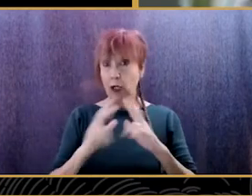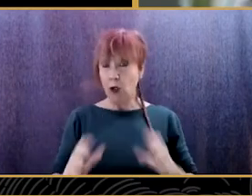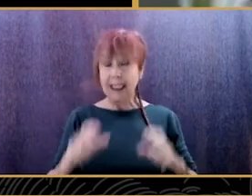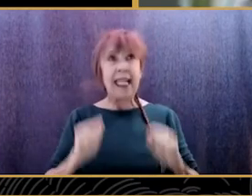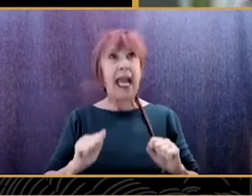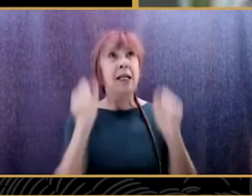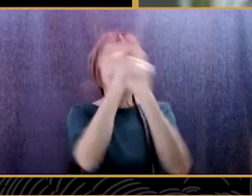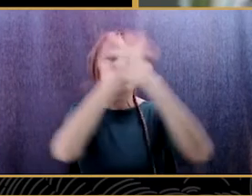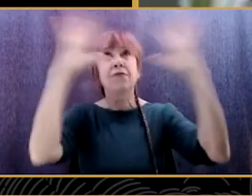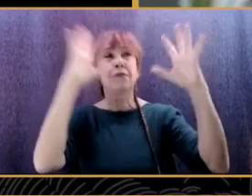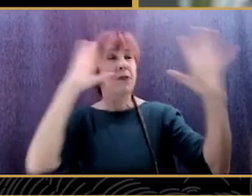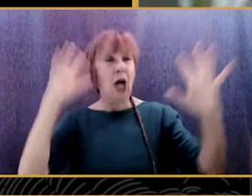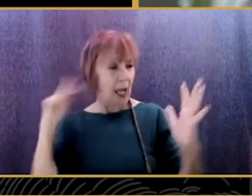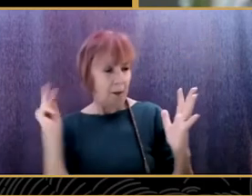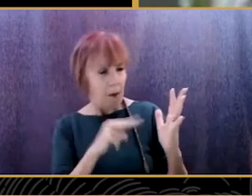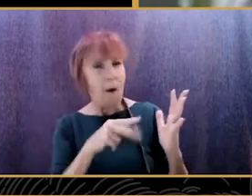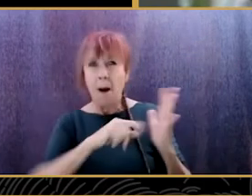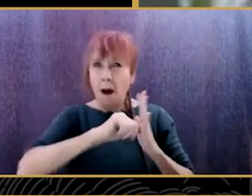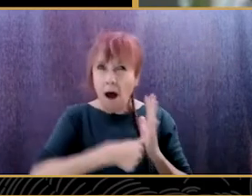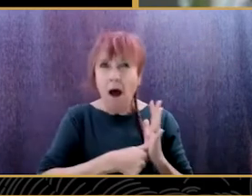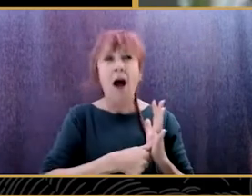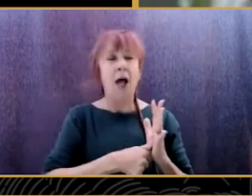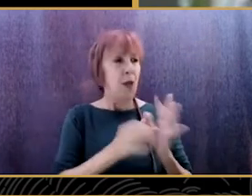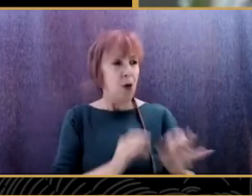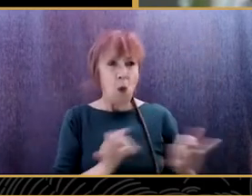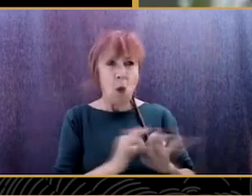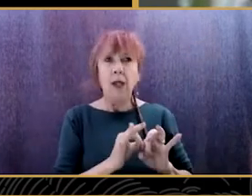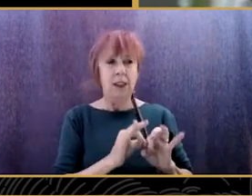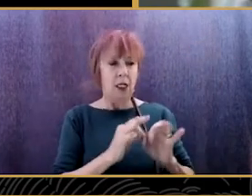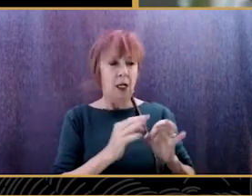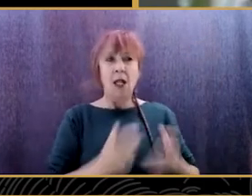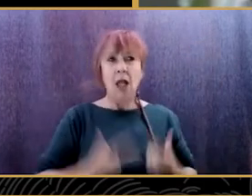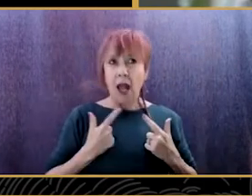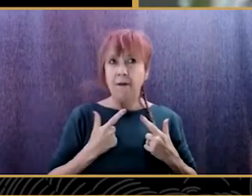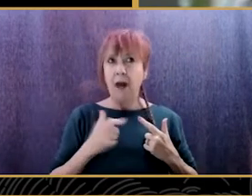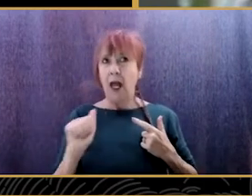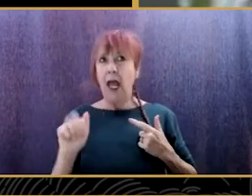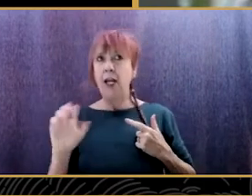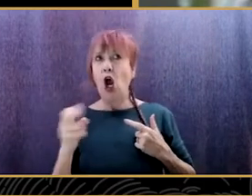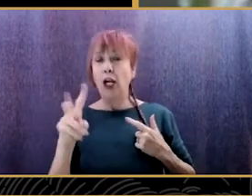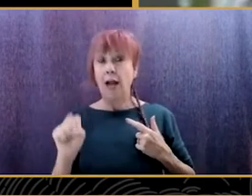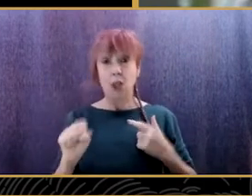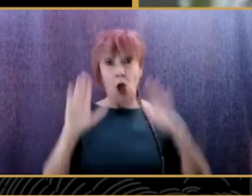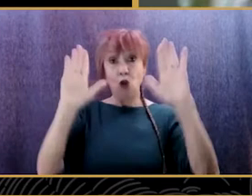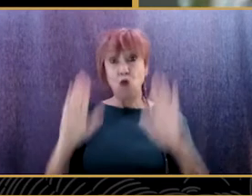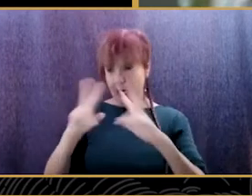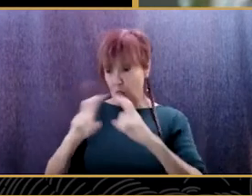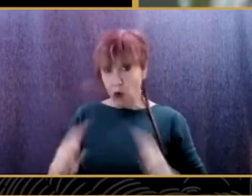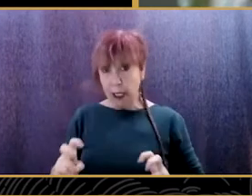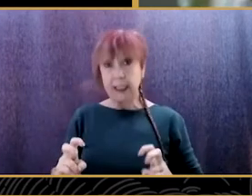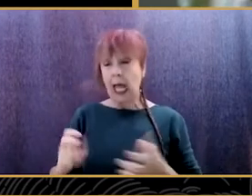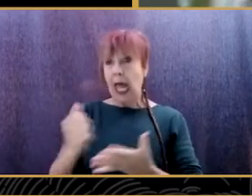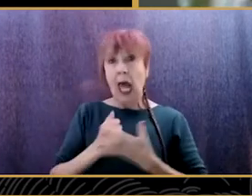can contextualize and cast light on the importance of a poet's work, life, and archives. Great critics shape our